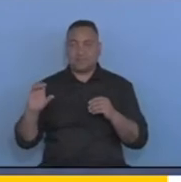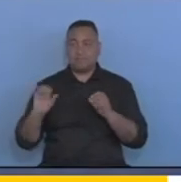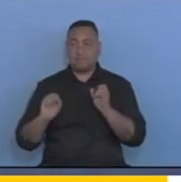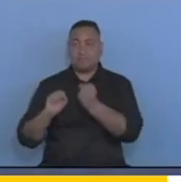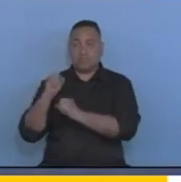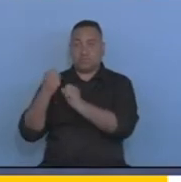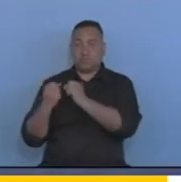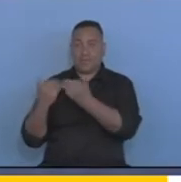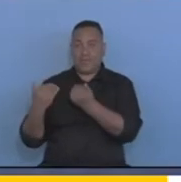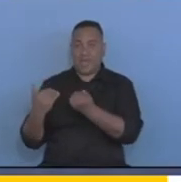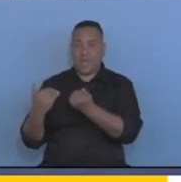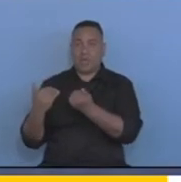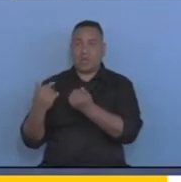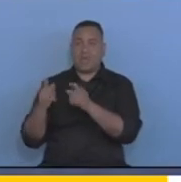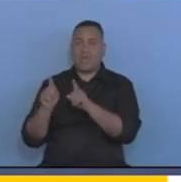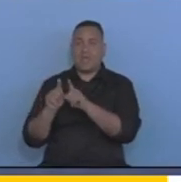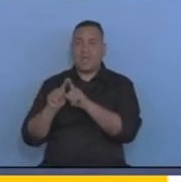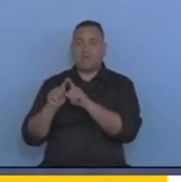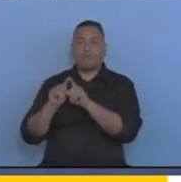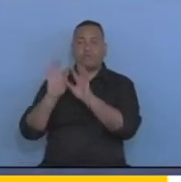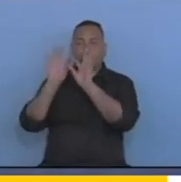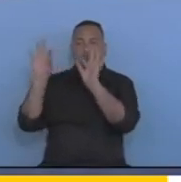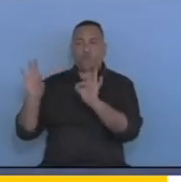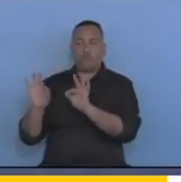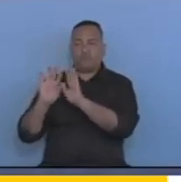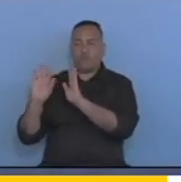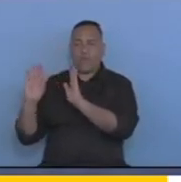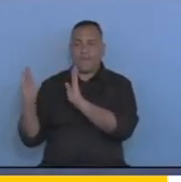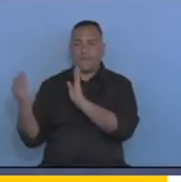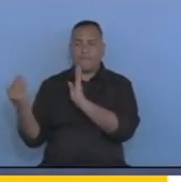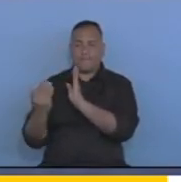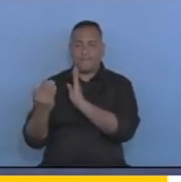that particular junction, I'm busy with a cupboard,